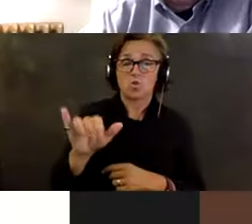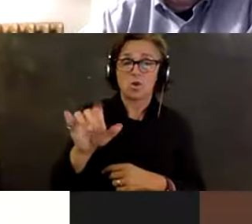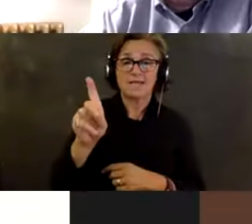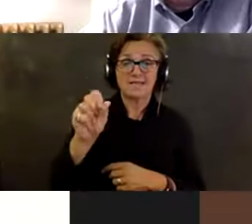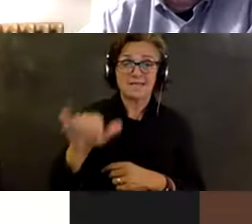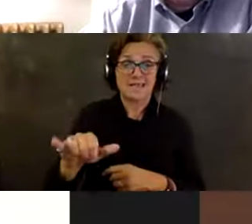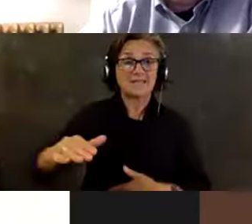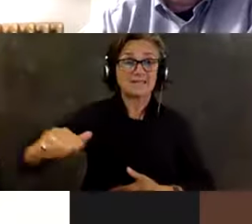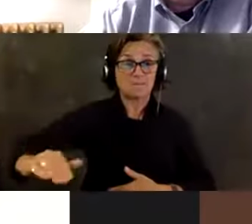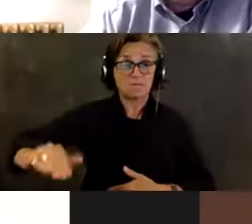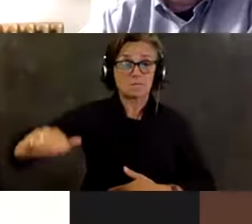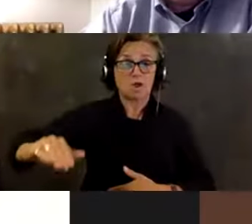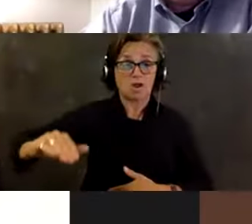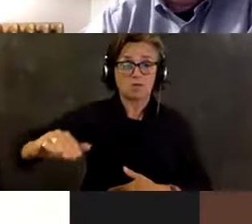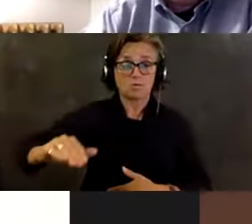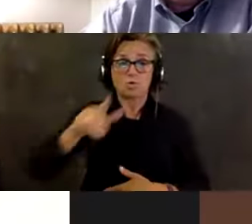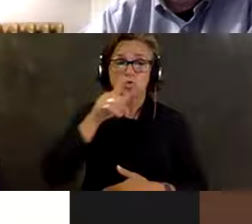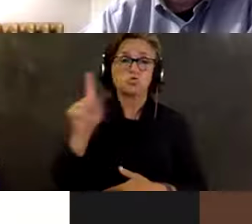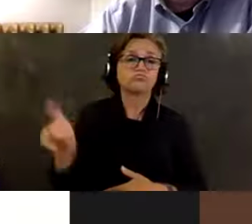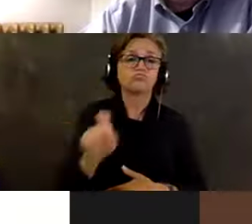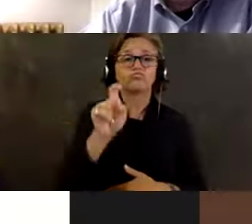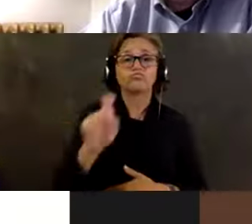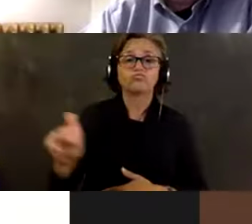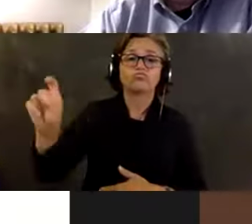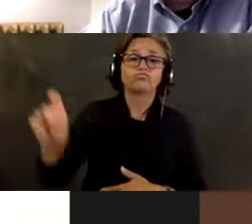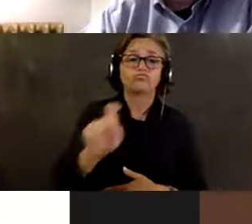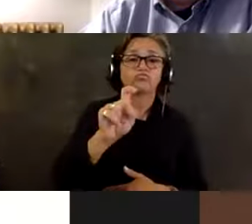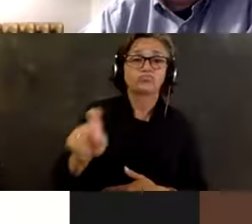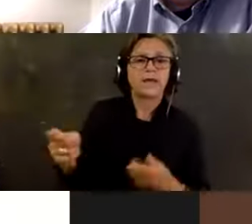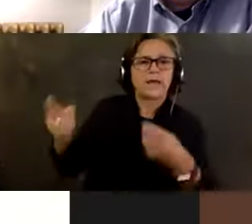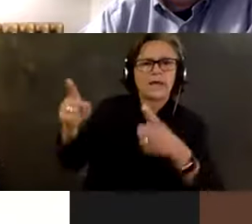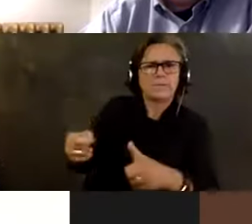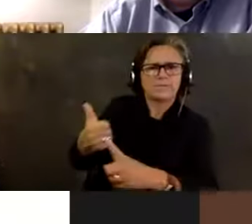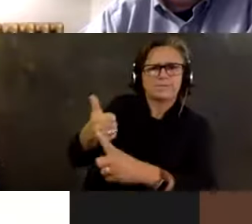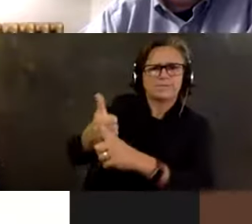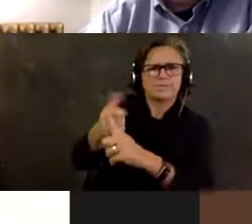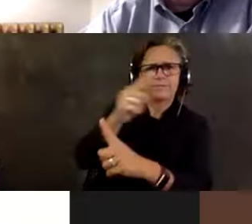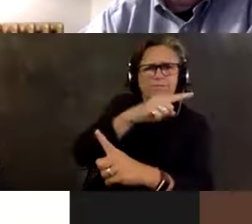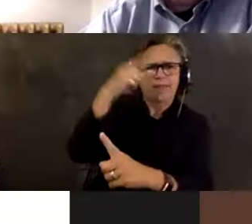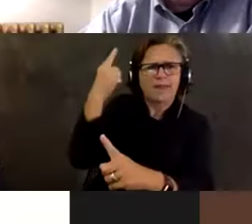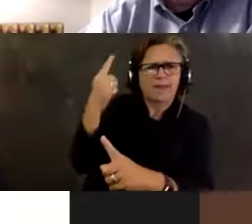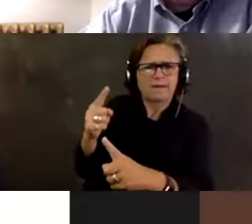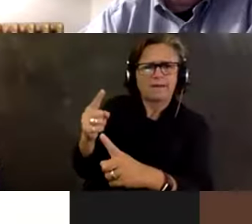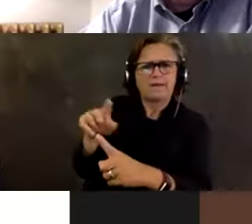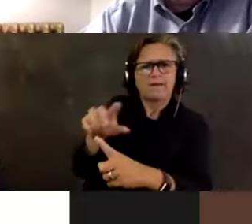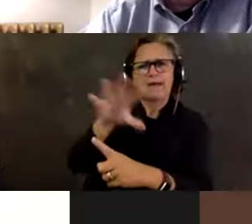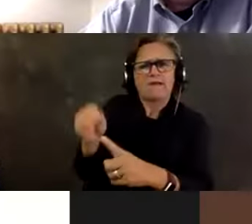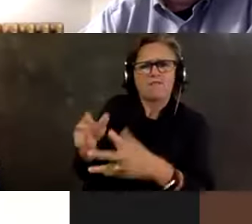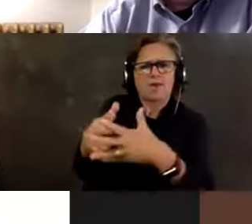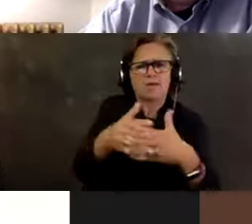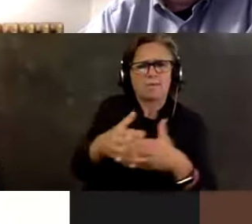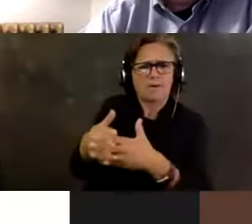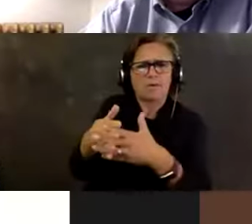but it's not that's not the whole purpose of the book. It's about a child who happens to be African American that's